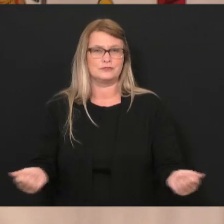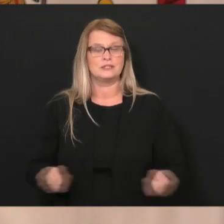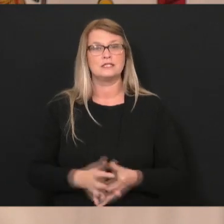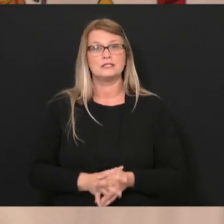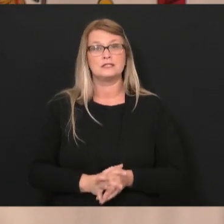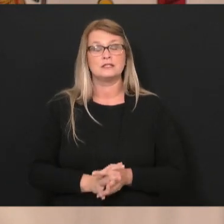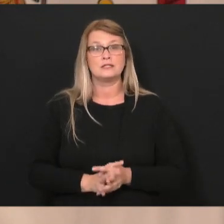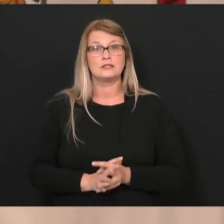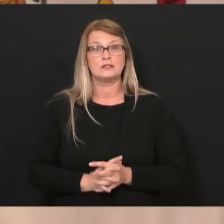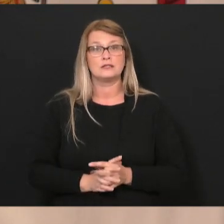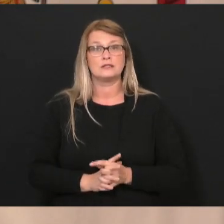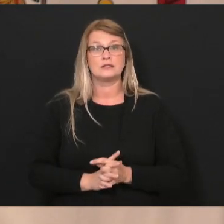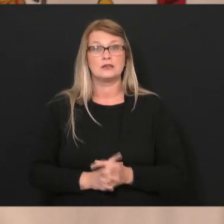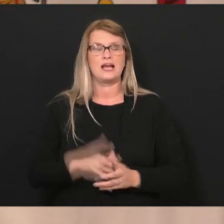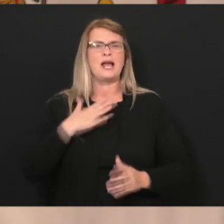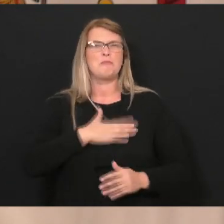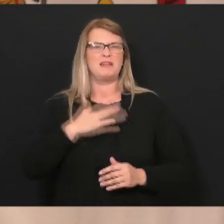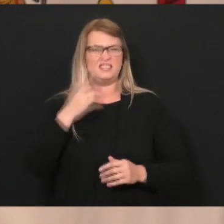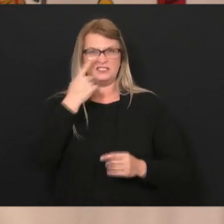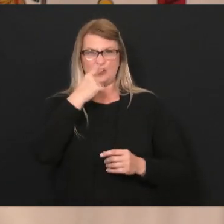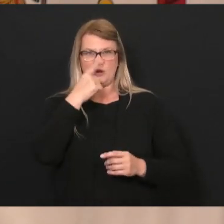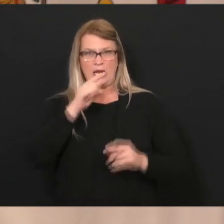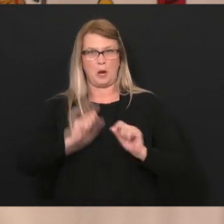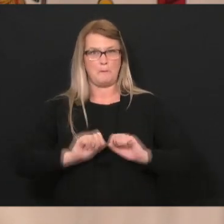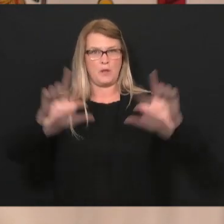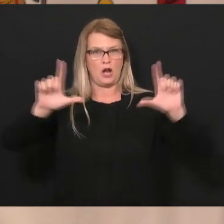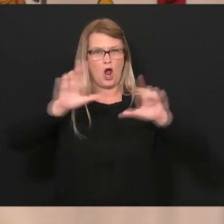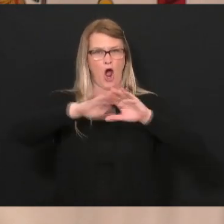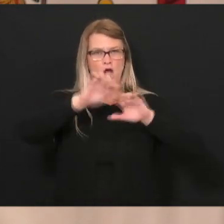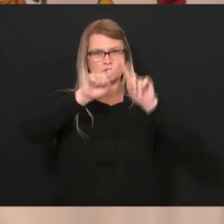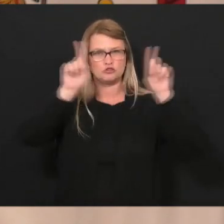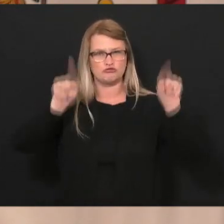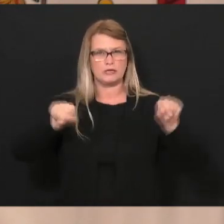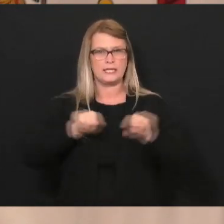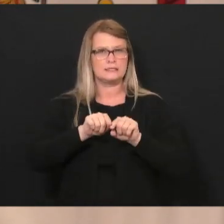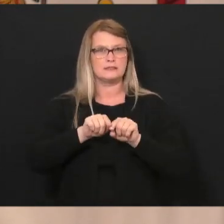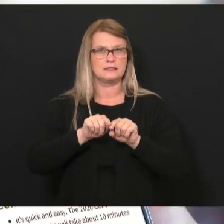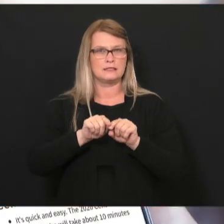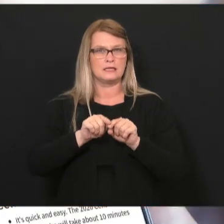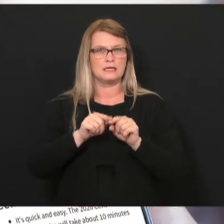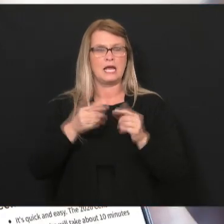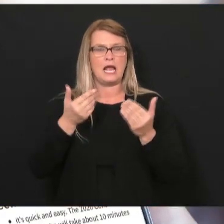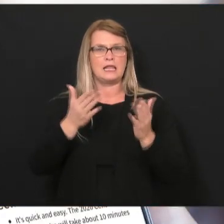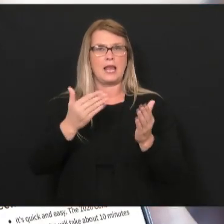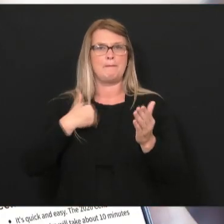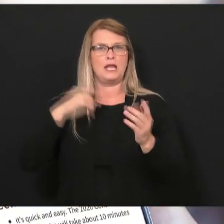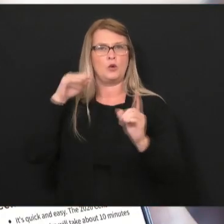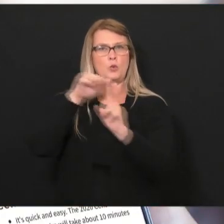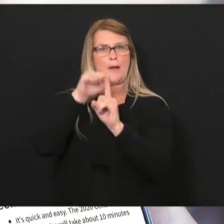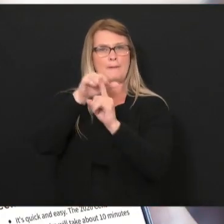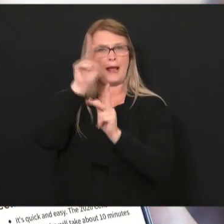to put that back up on the screen if you could right now, and let me just remind people,